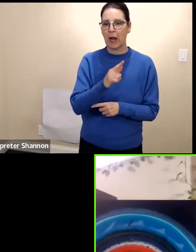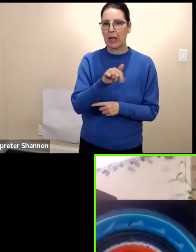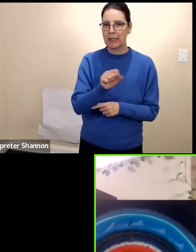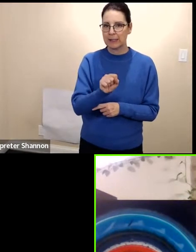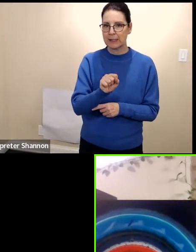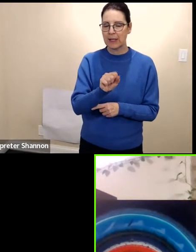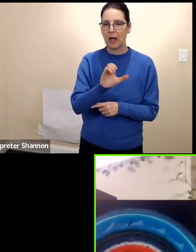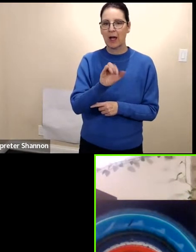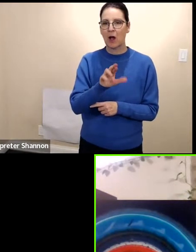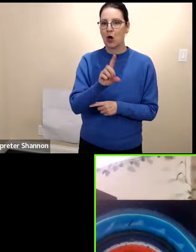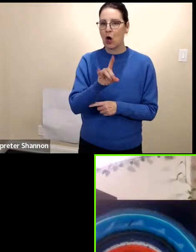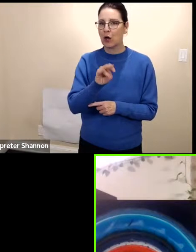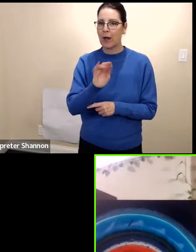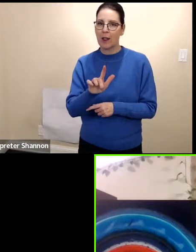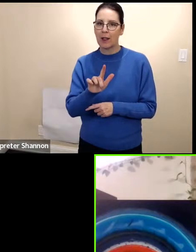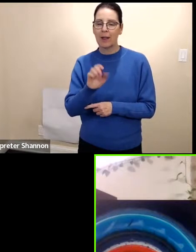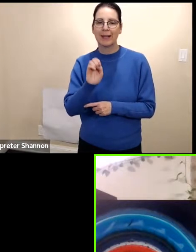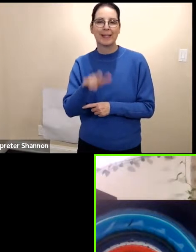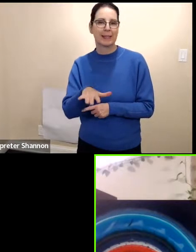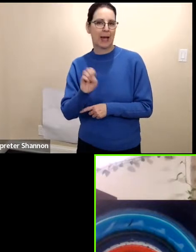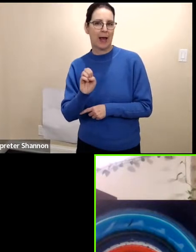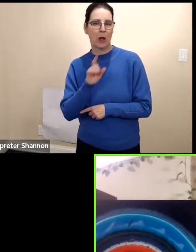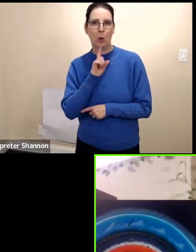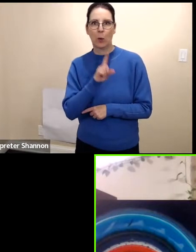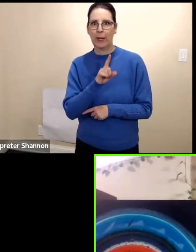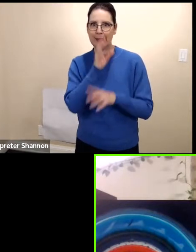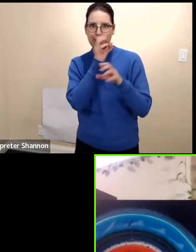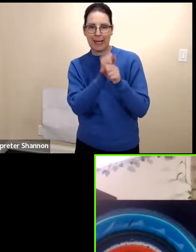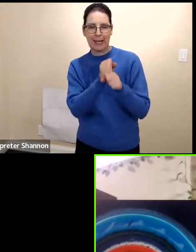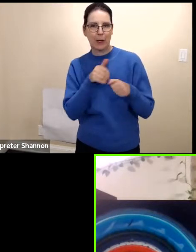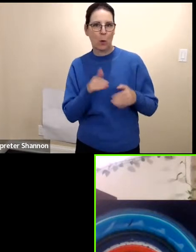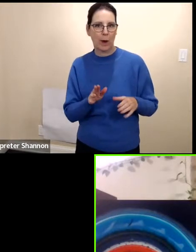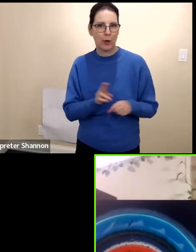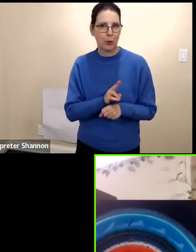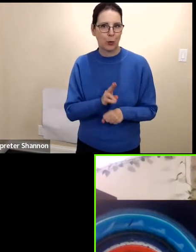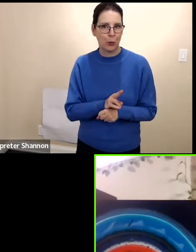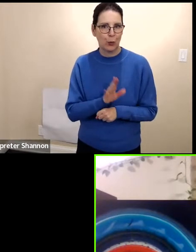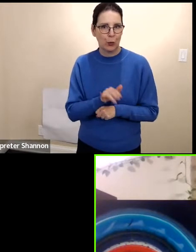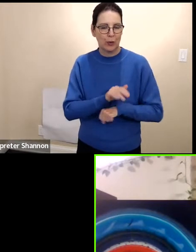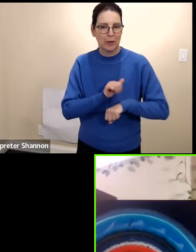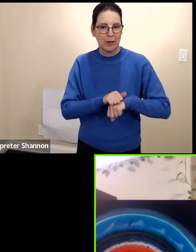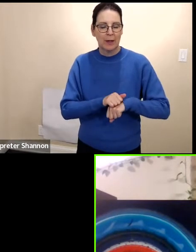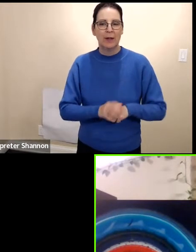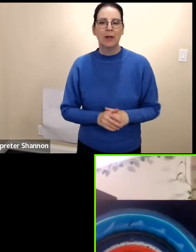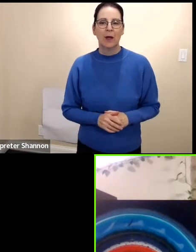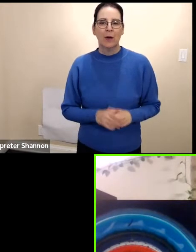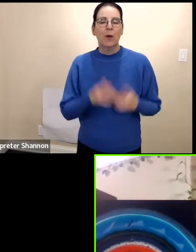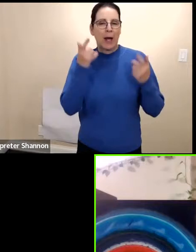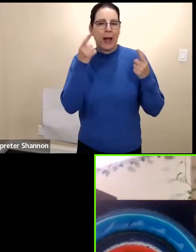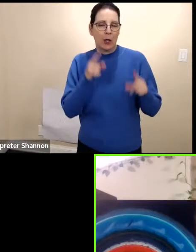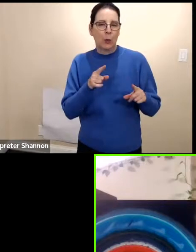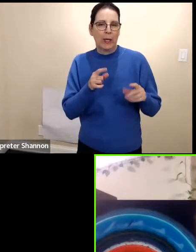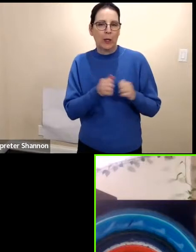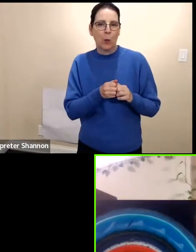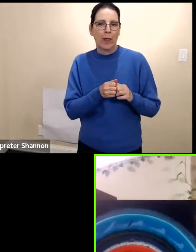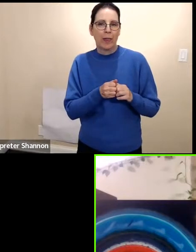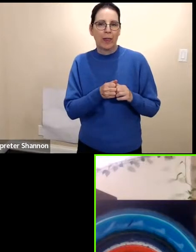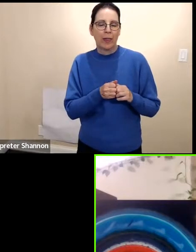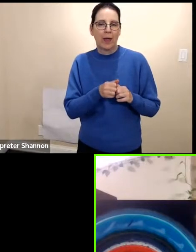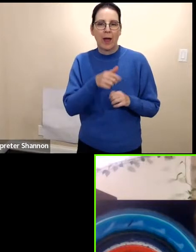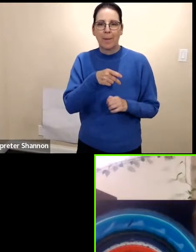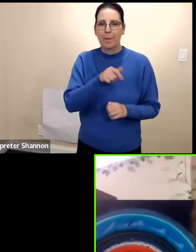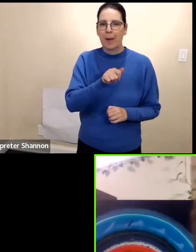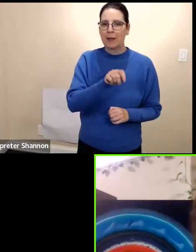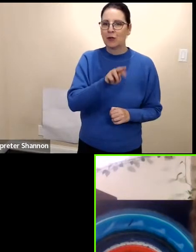way of using the material um and I was just gonna echo or not Echo but agree with Patricia and I find it interesting